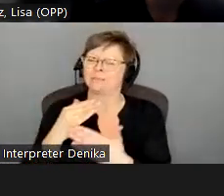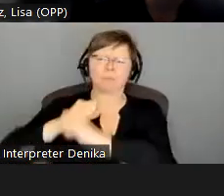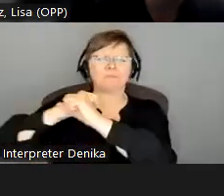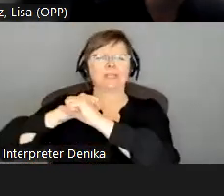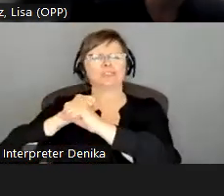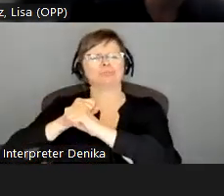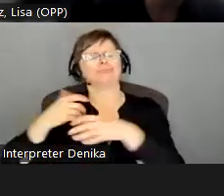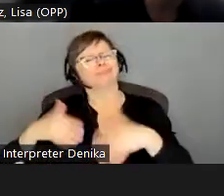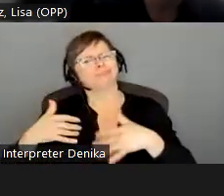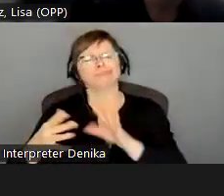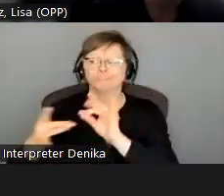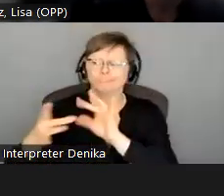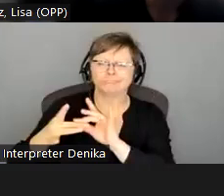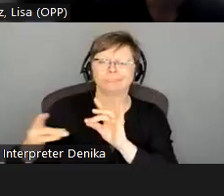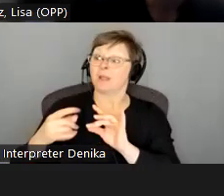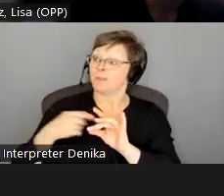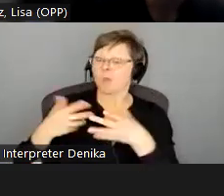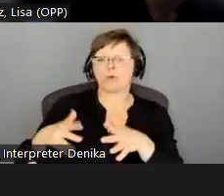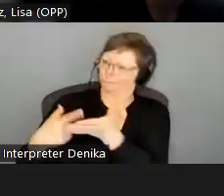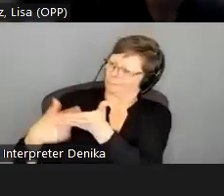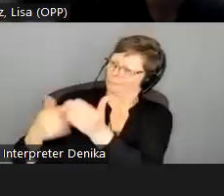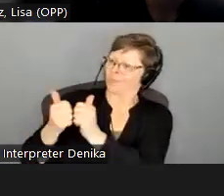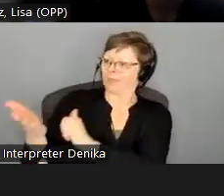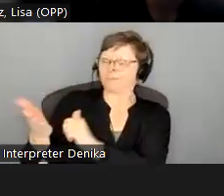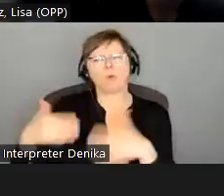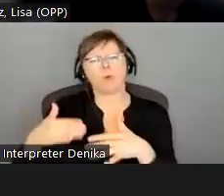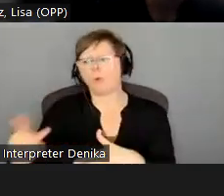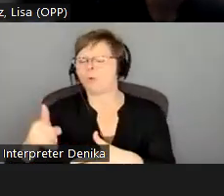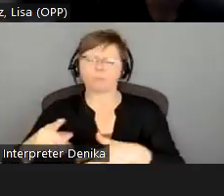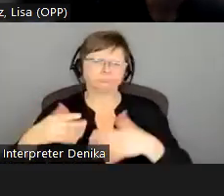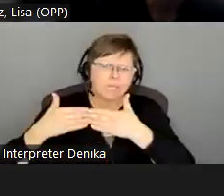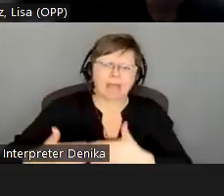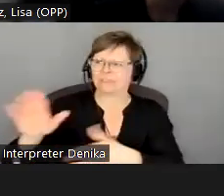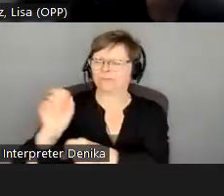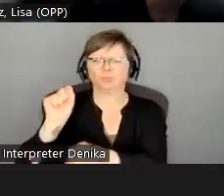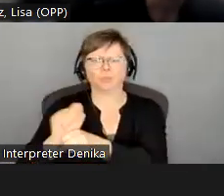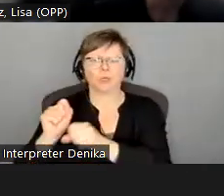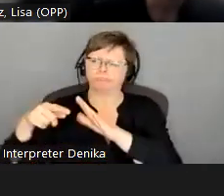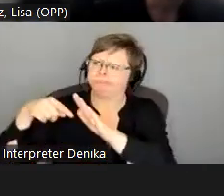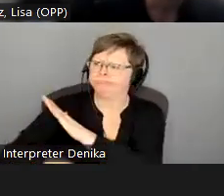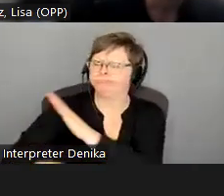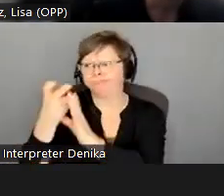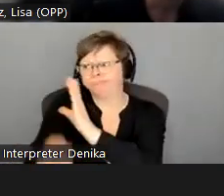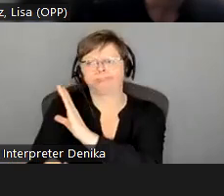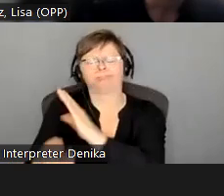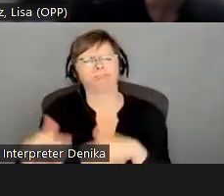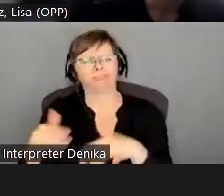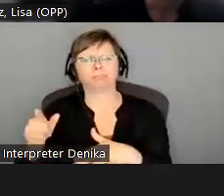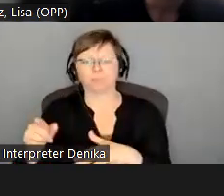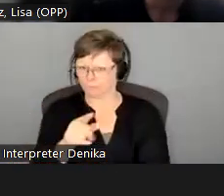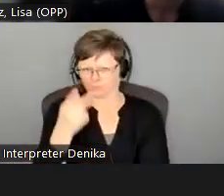some conversations with John, and he's very passionate about the work that he does. And you will get that sense today when he's giving his